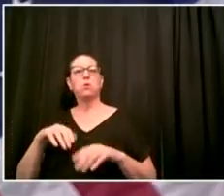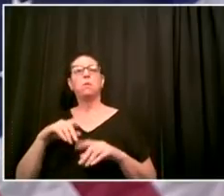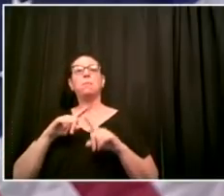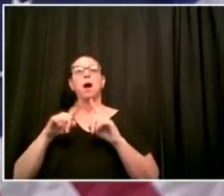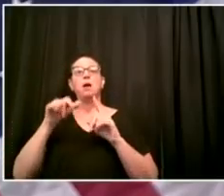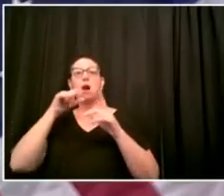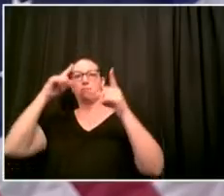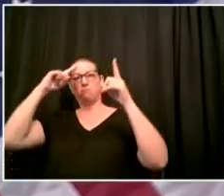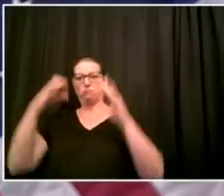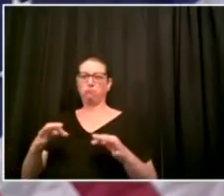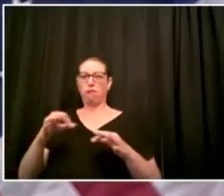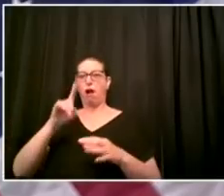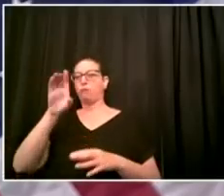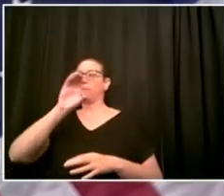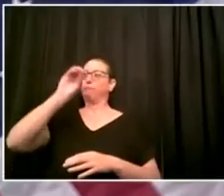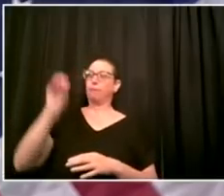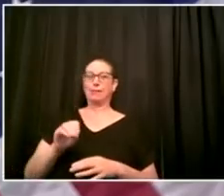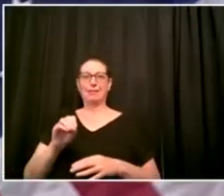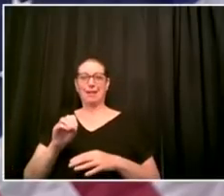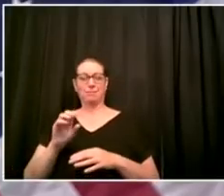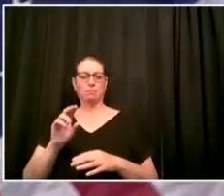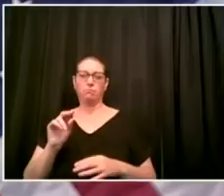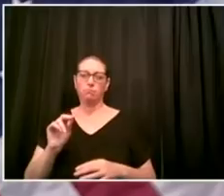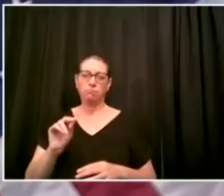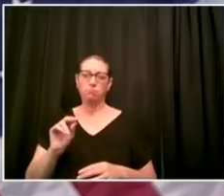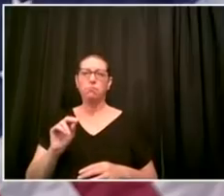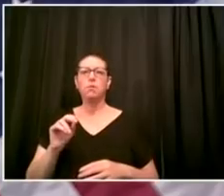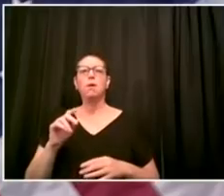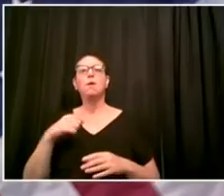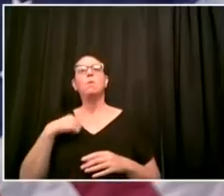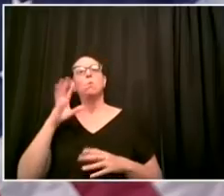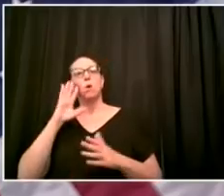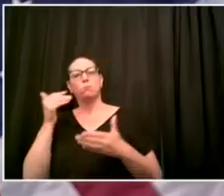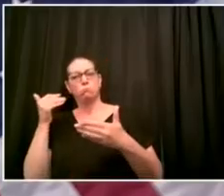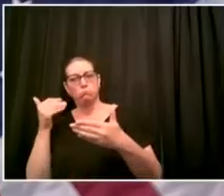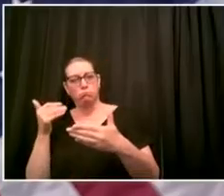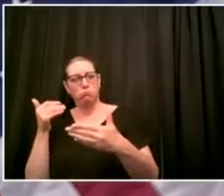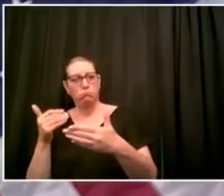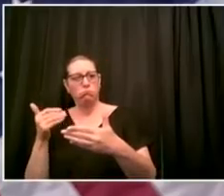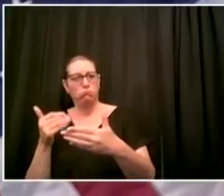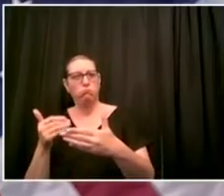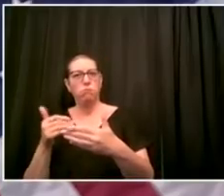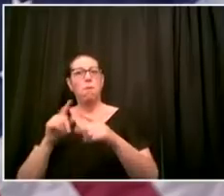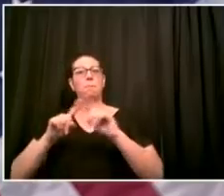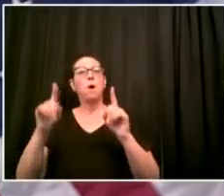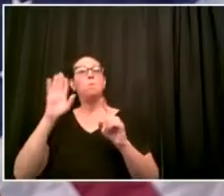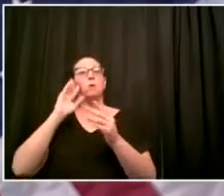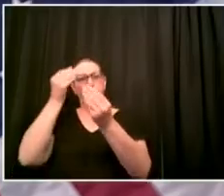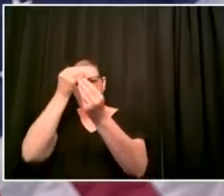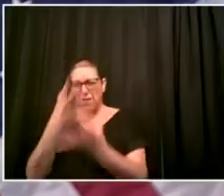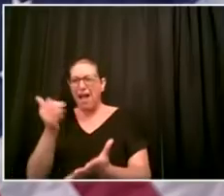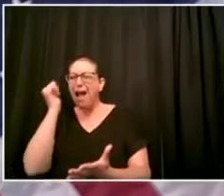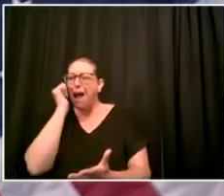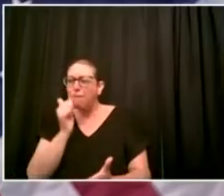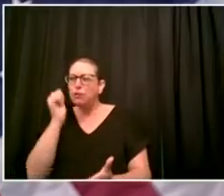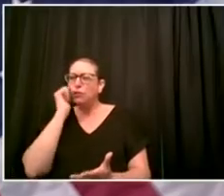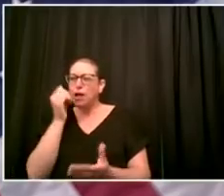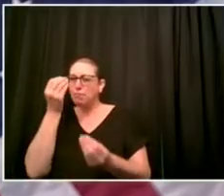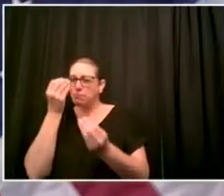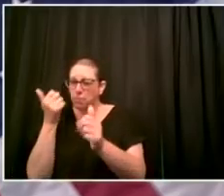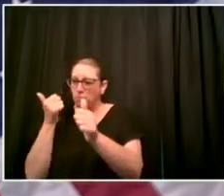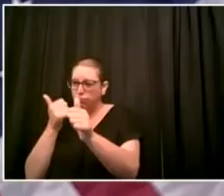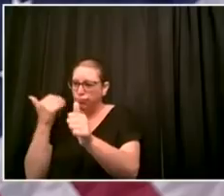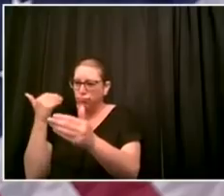we aren't there until we're there. And I'll keep updating people every single day. In terms of the